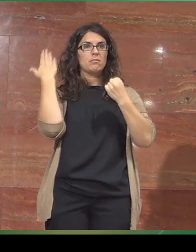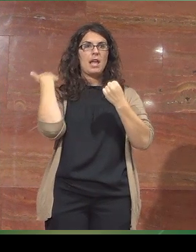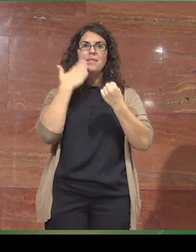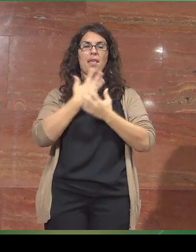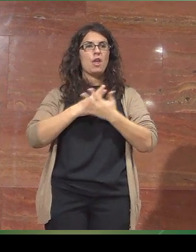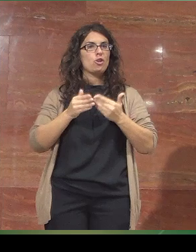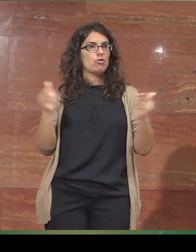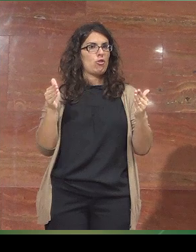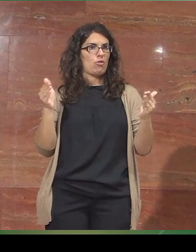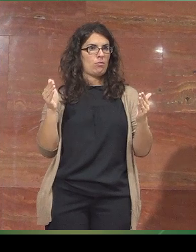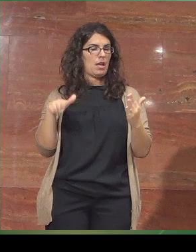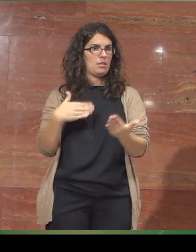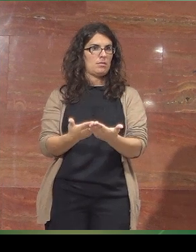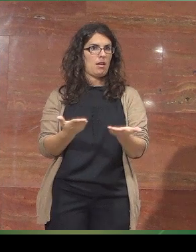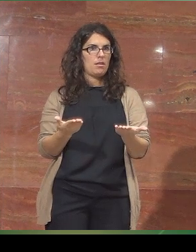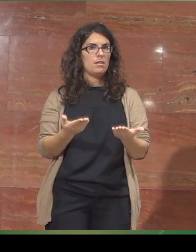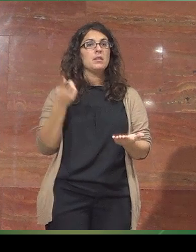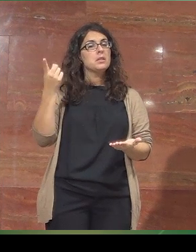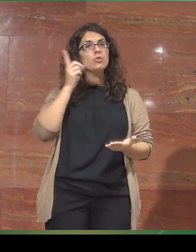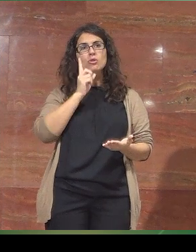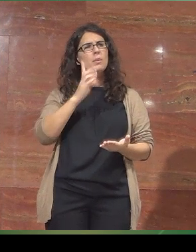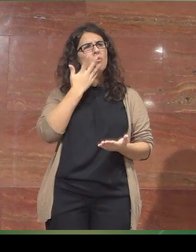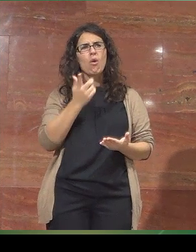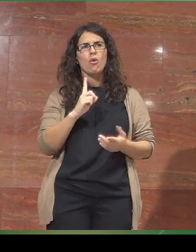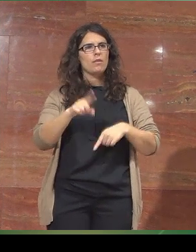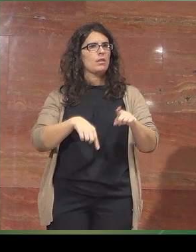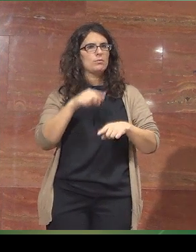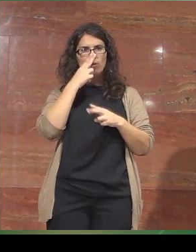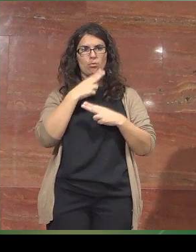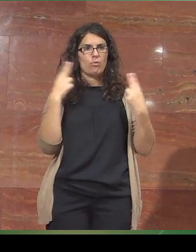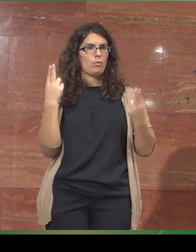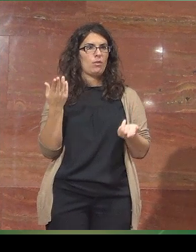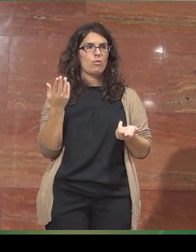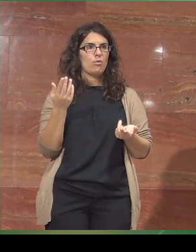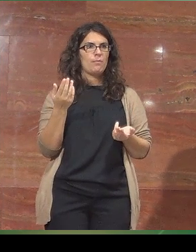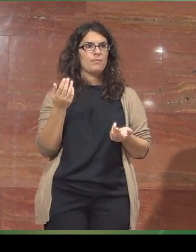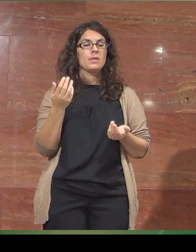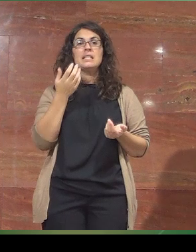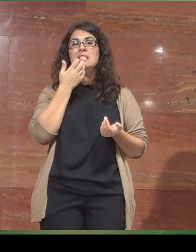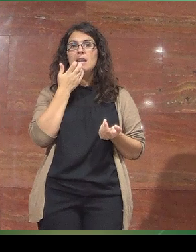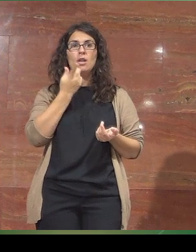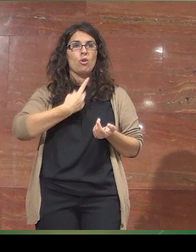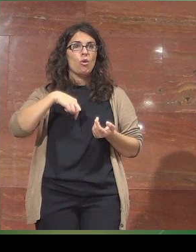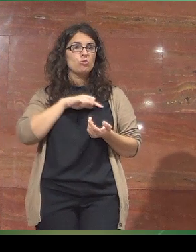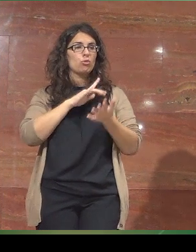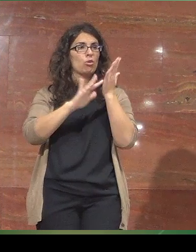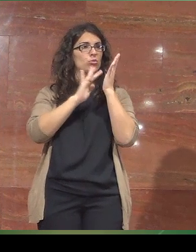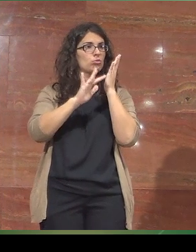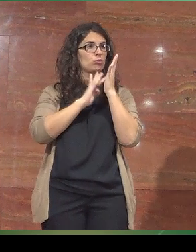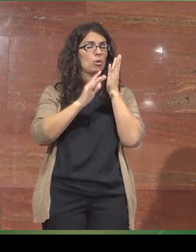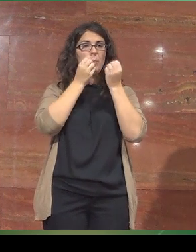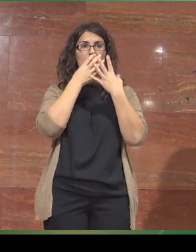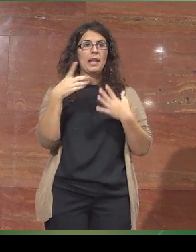how public transport works. And unless we communicate with them in a way that is very clear and simple, we're not going to get